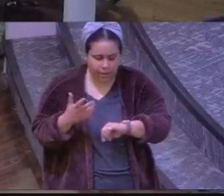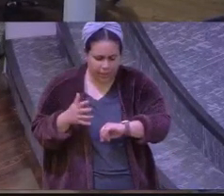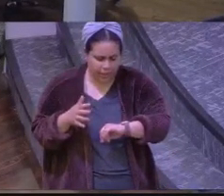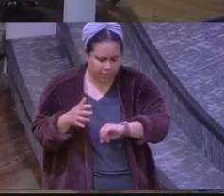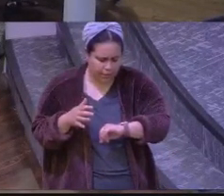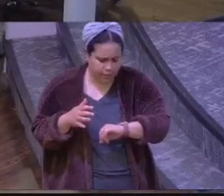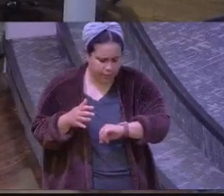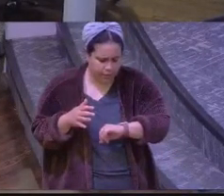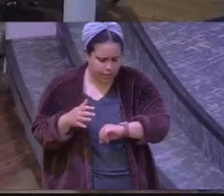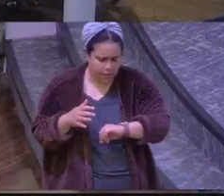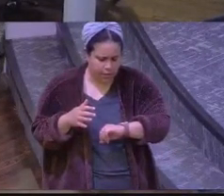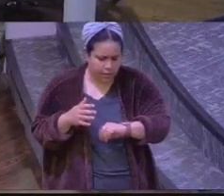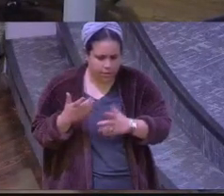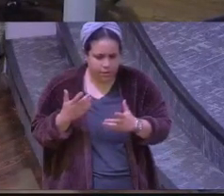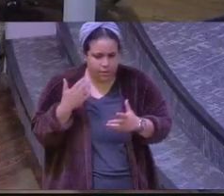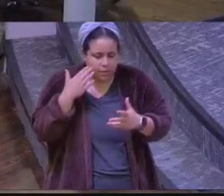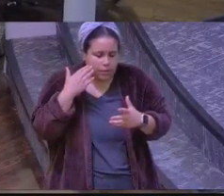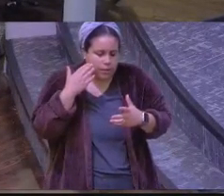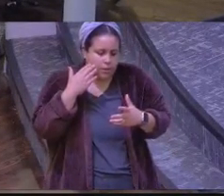of especially early